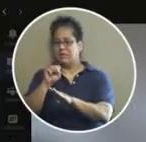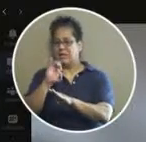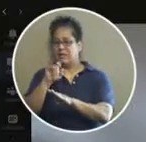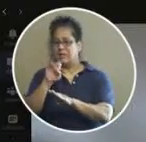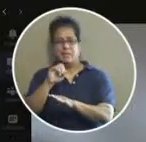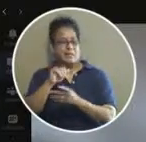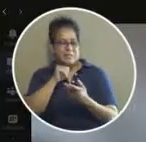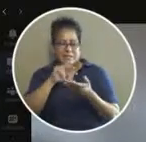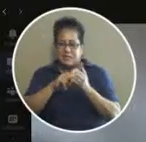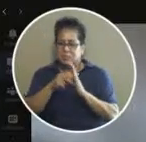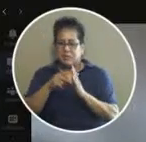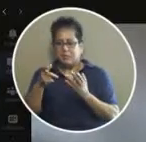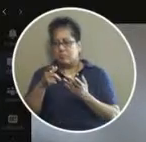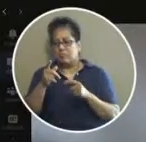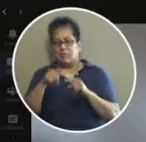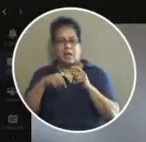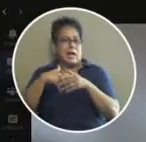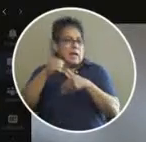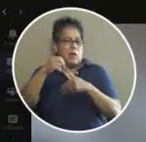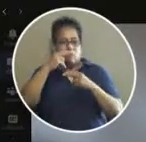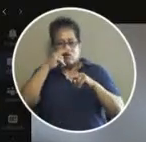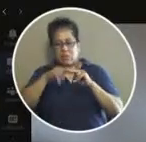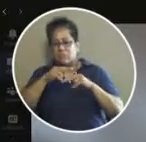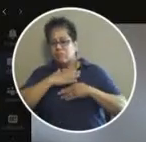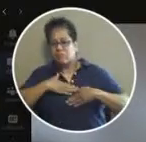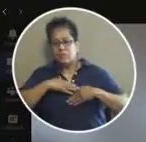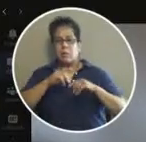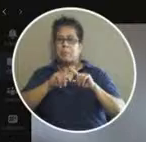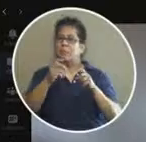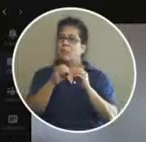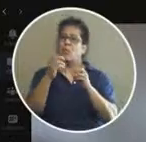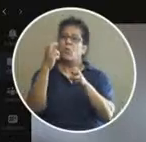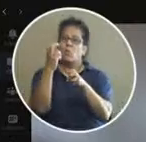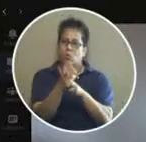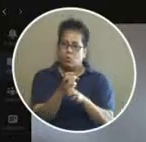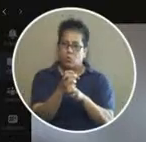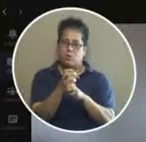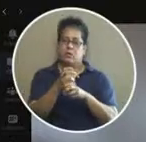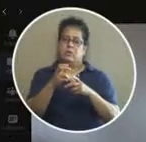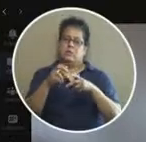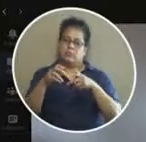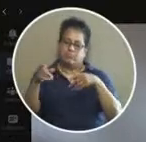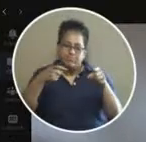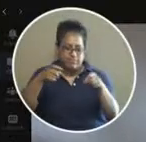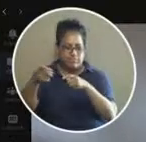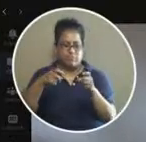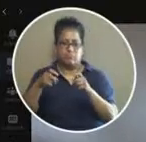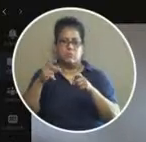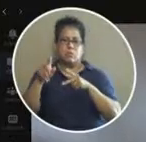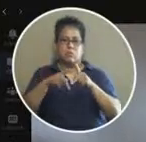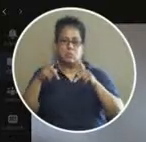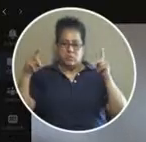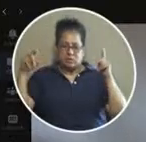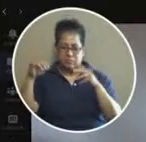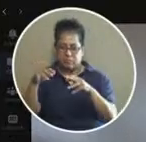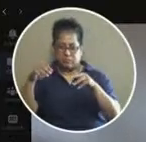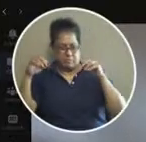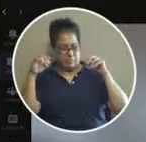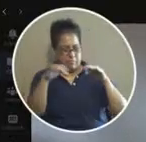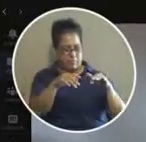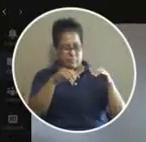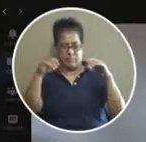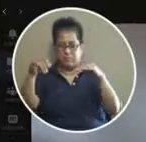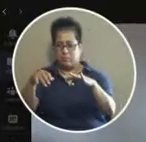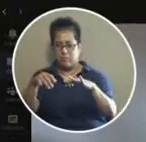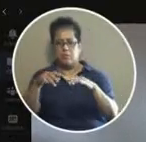you to go out and have recreation, but it's extremely difficult to control in large parks people gathering and going from